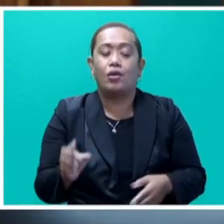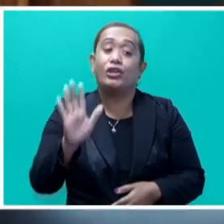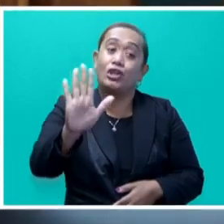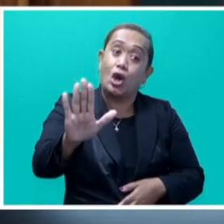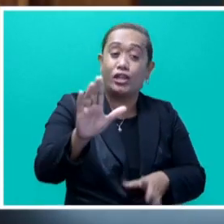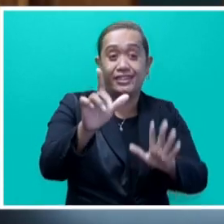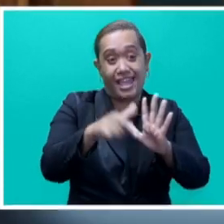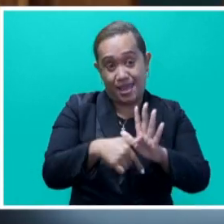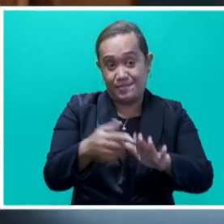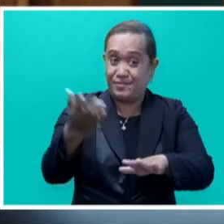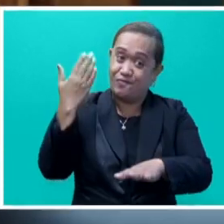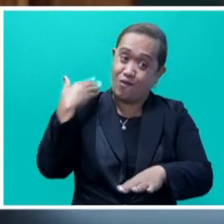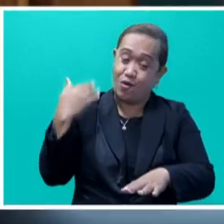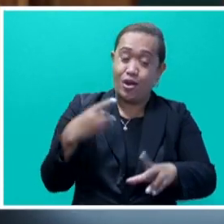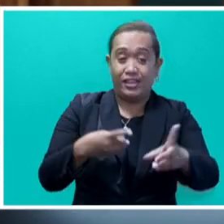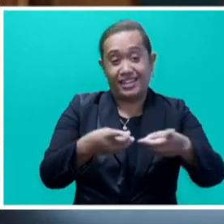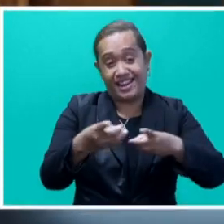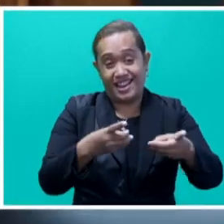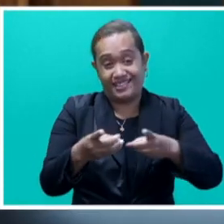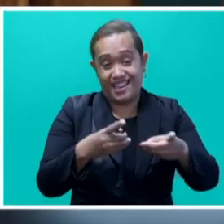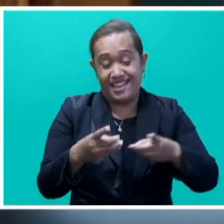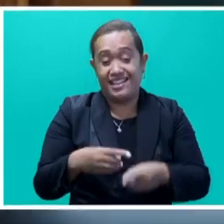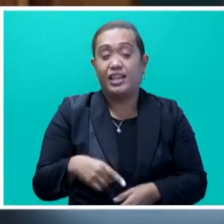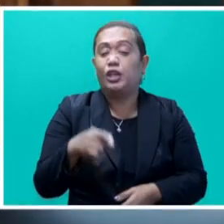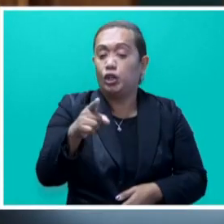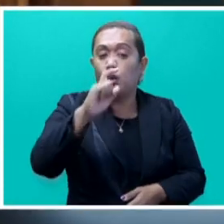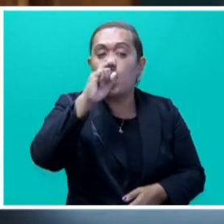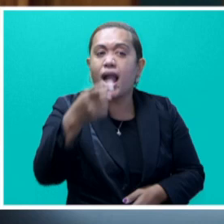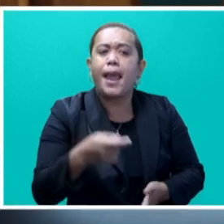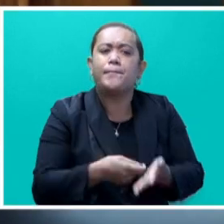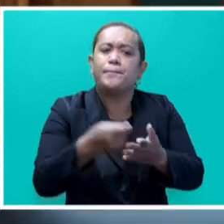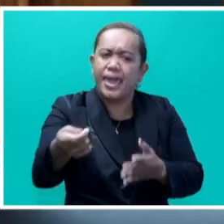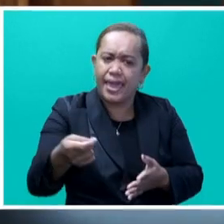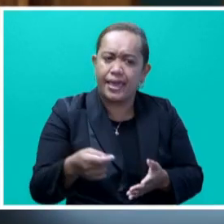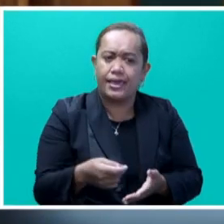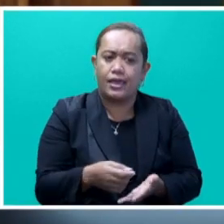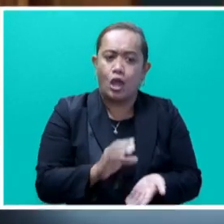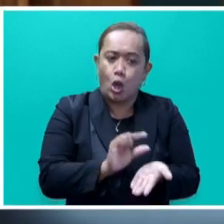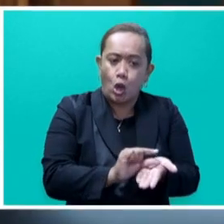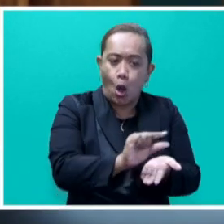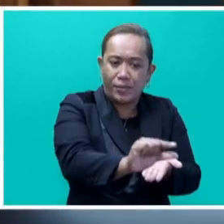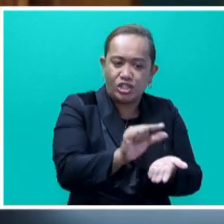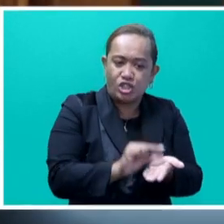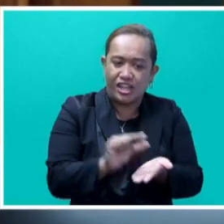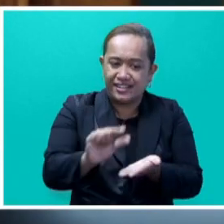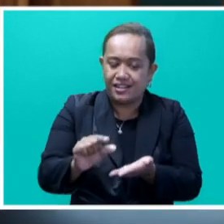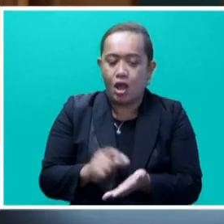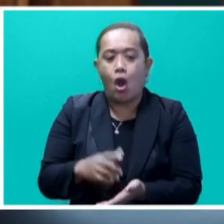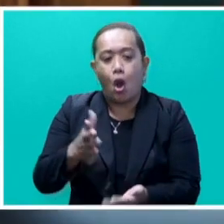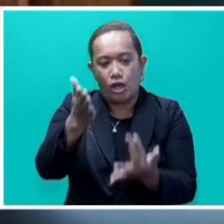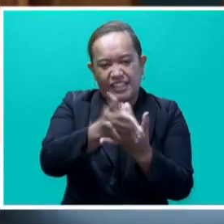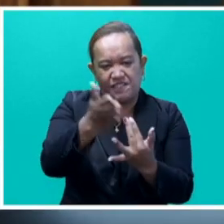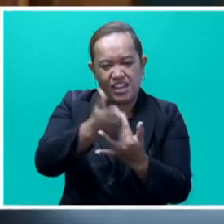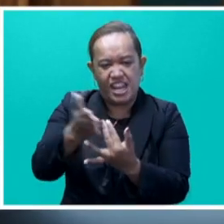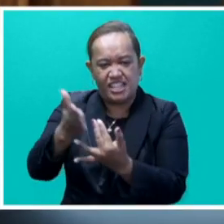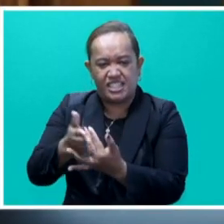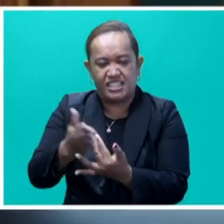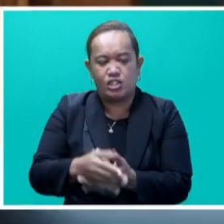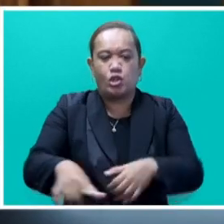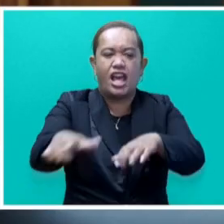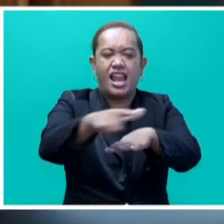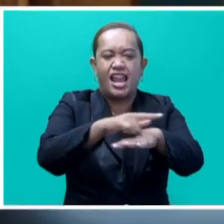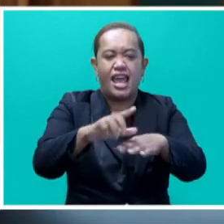director for Fiji Pine Group, they could not even pay commission, let alone dividends to the pine landowners. It